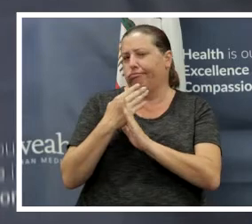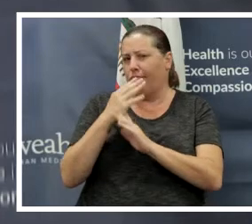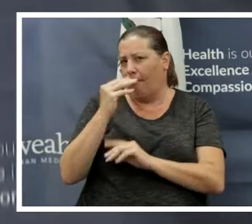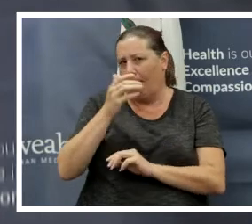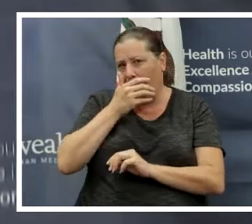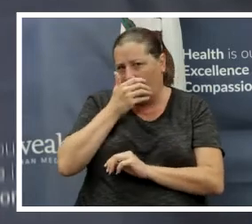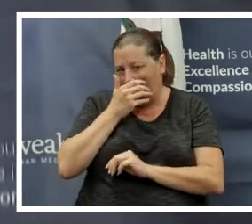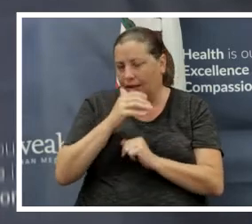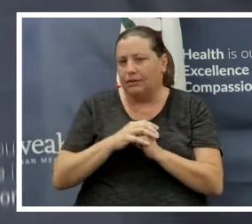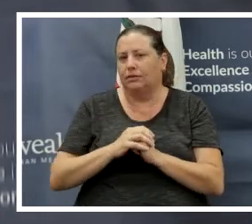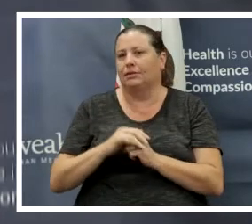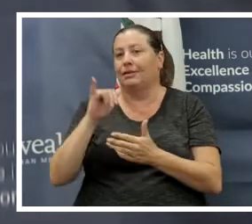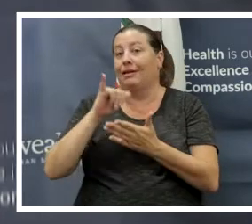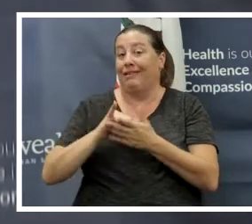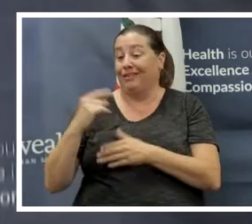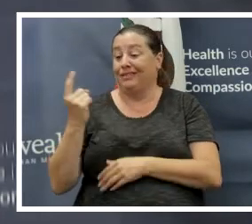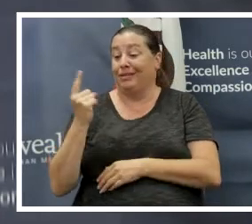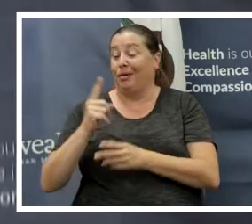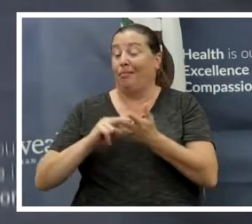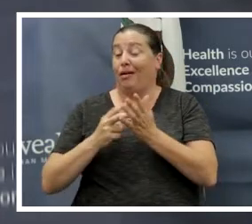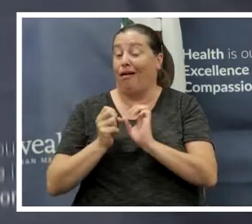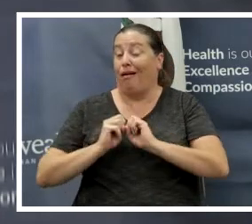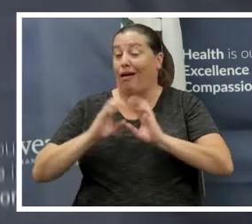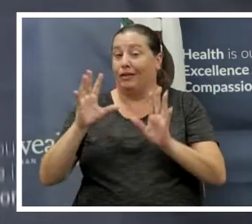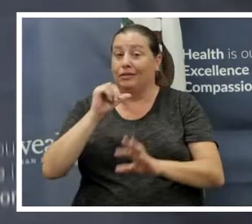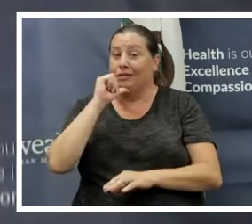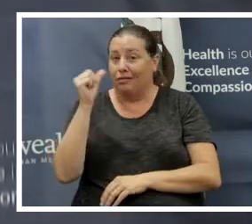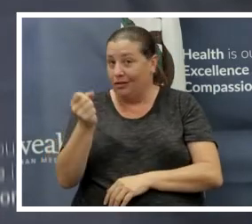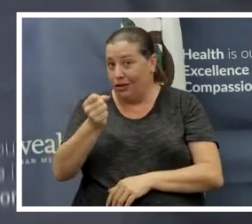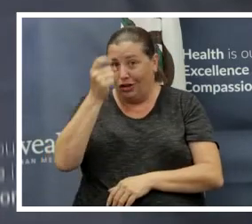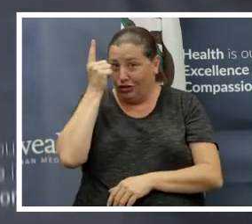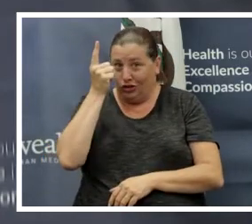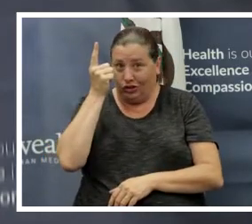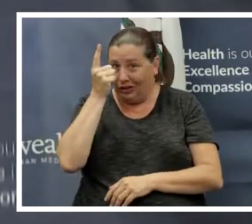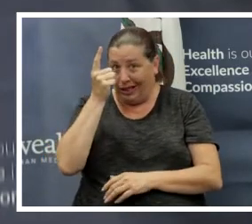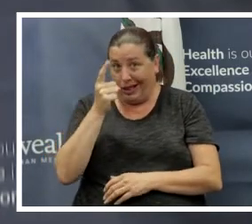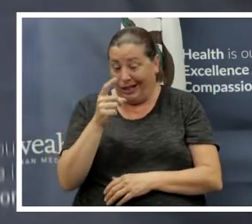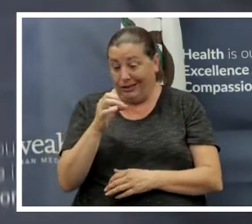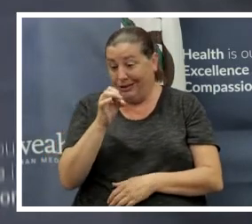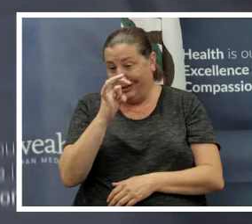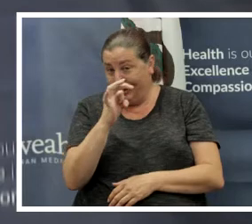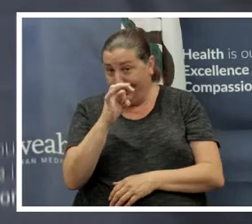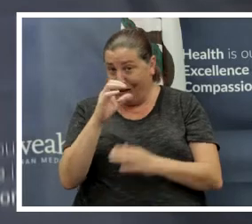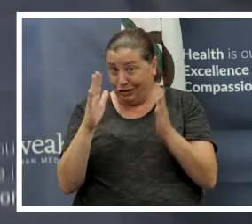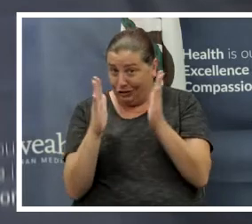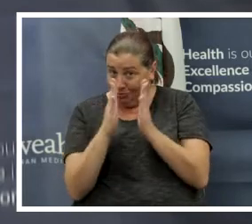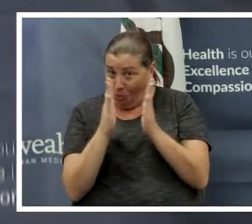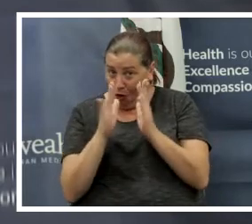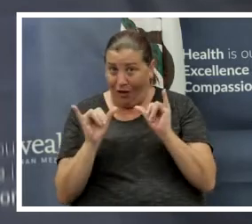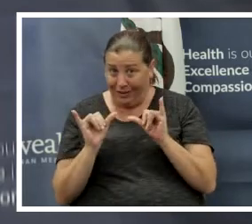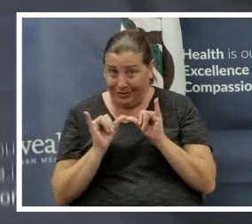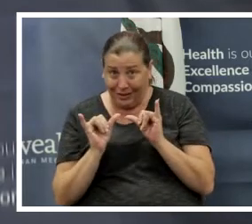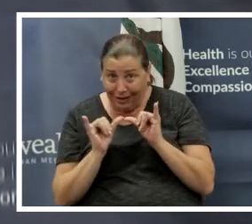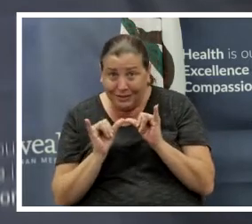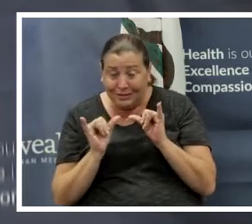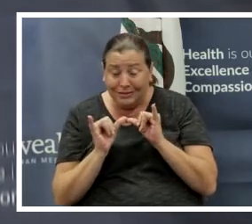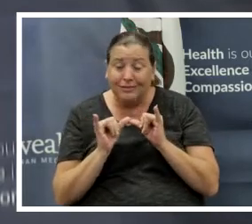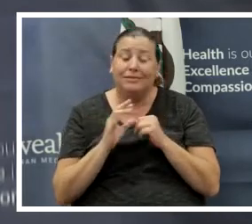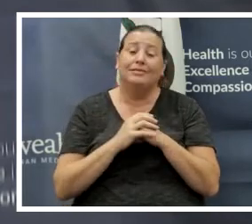And that's somebody who doesn't fully understand what happens down at very small sizes